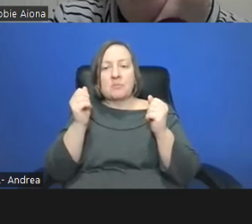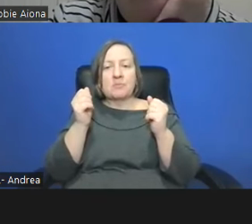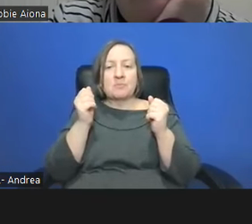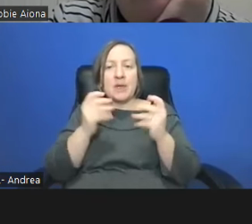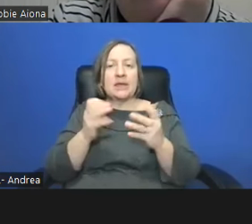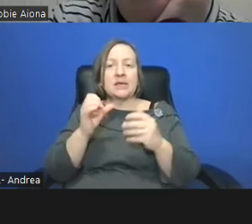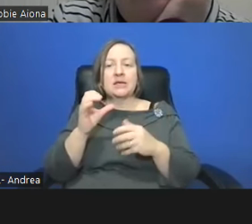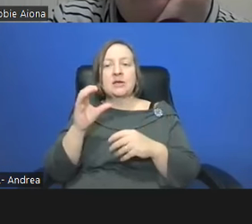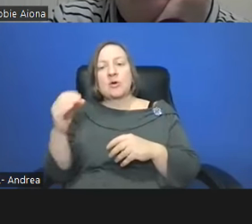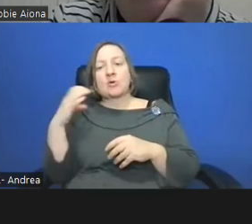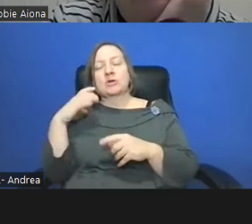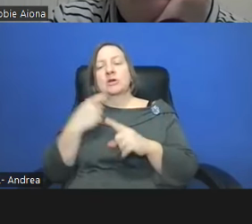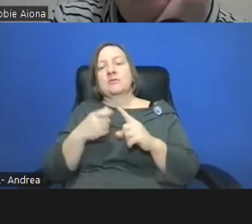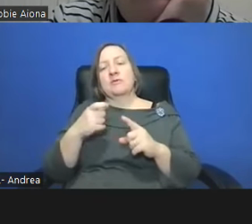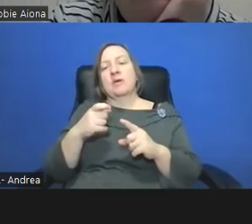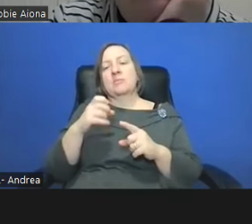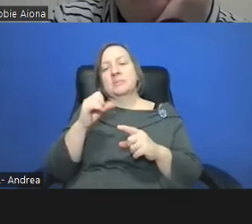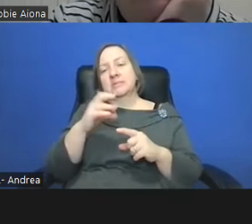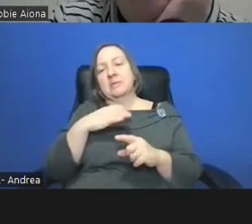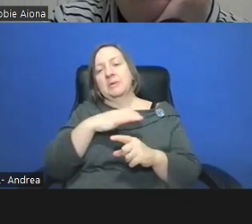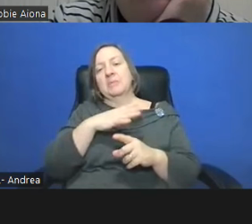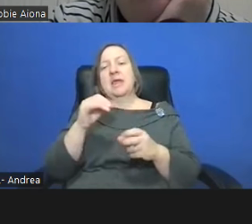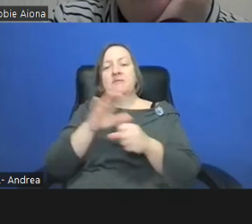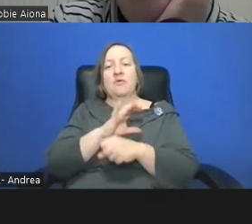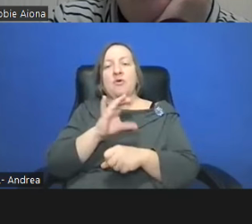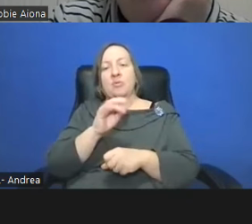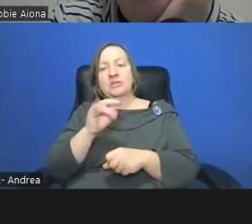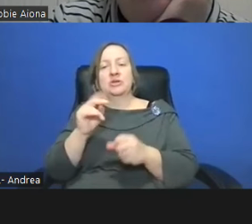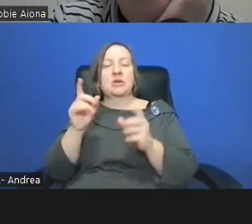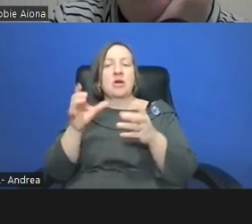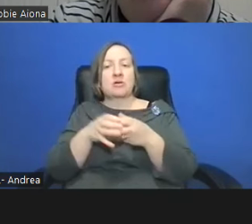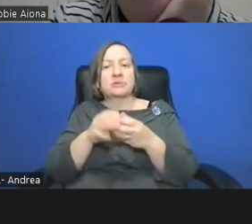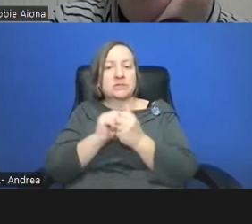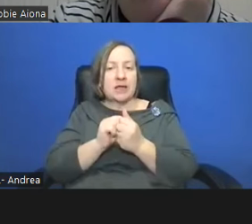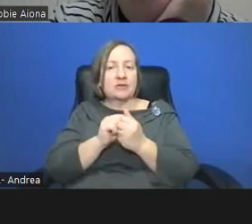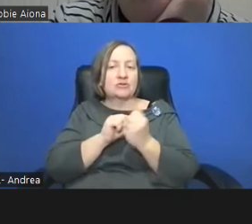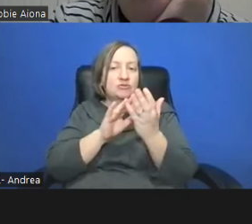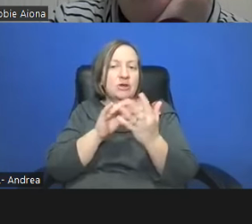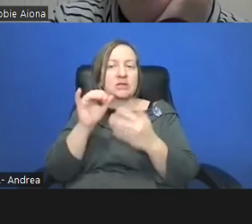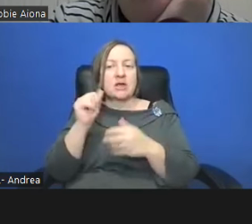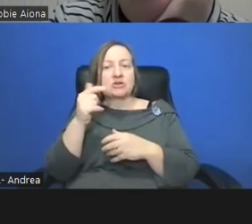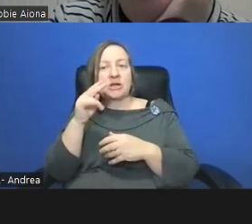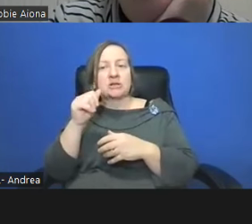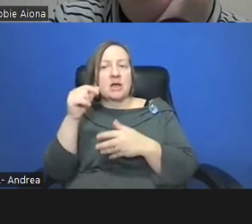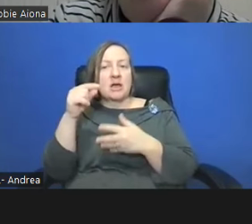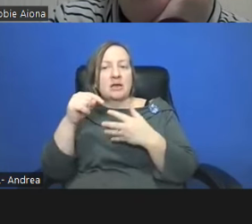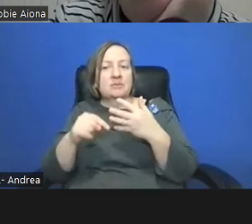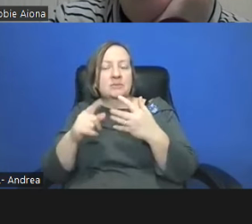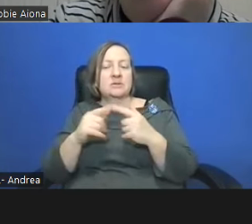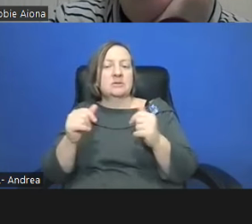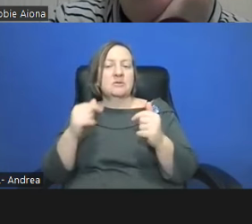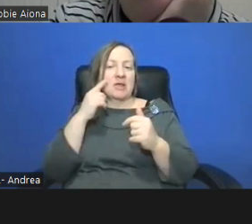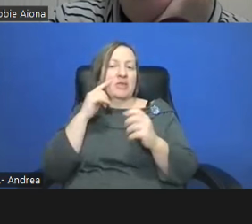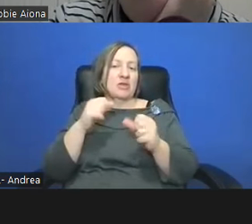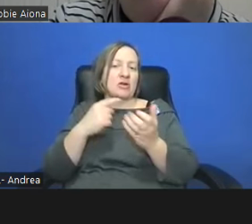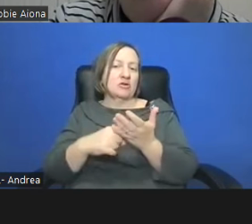from subcommittees and the full commission co-chairs, are kind of together to address agenda items and stuff. And so there is a possibility, I think they could talk